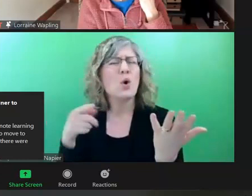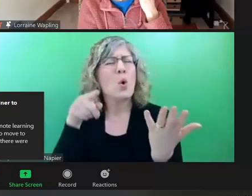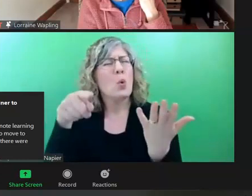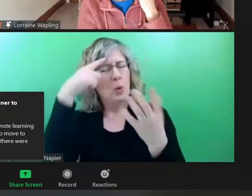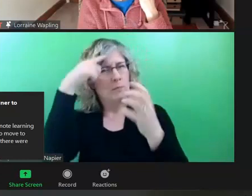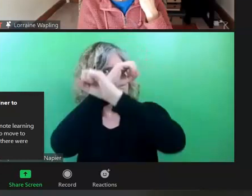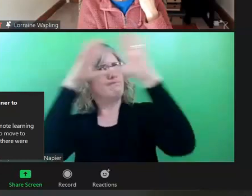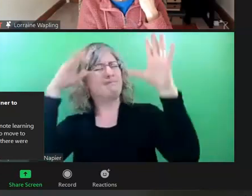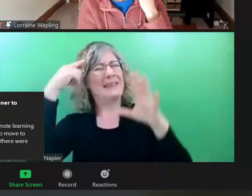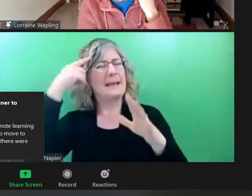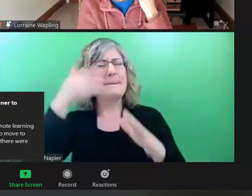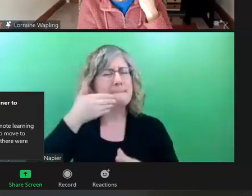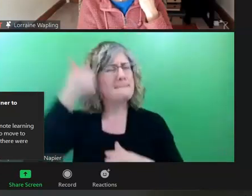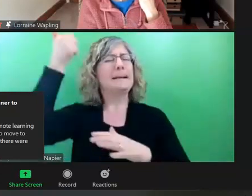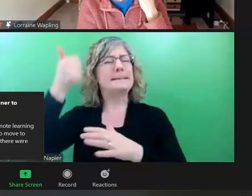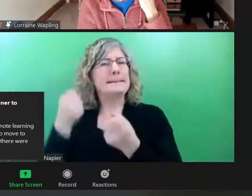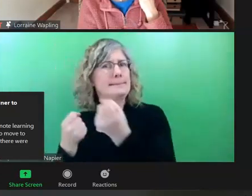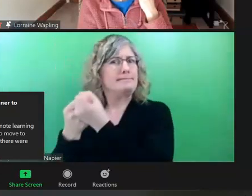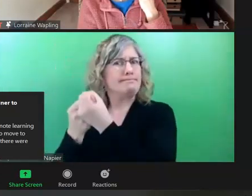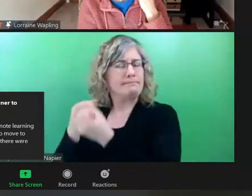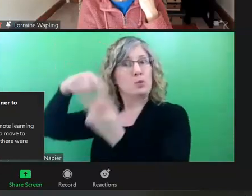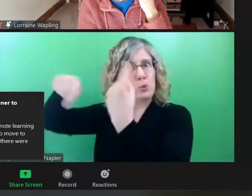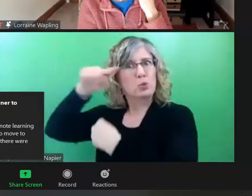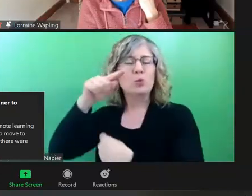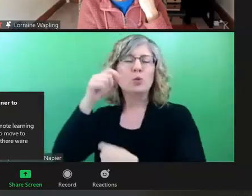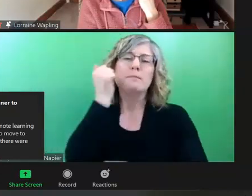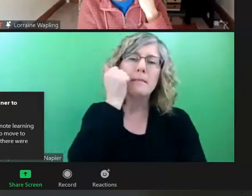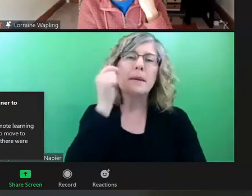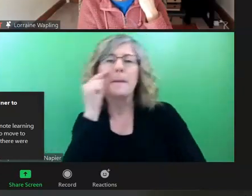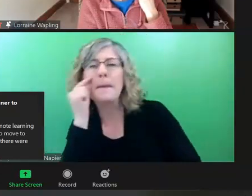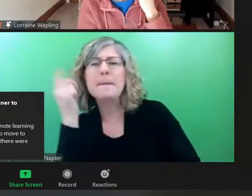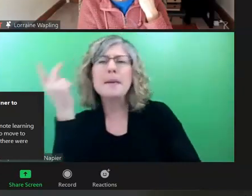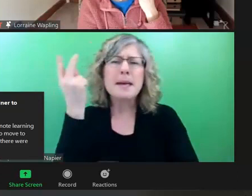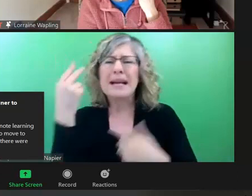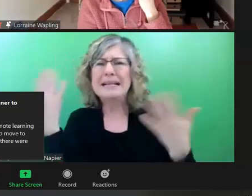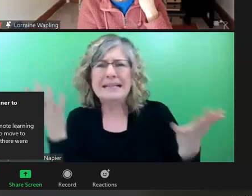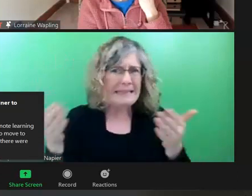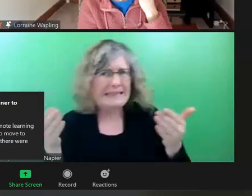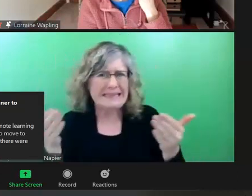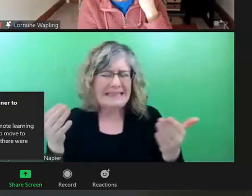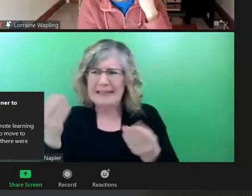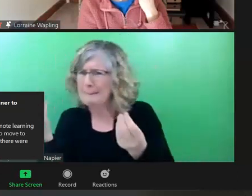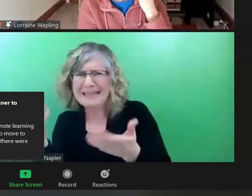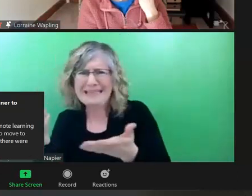beneficial that can be offered for parents in those circumstances?